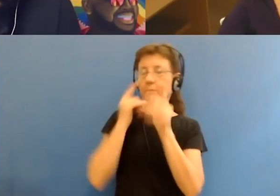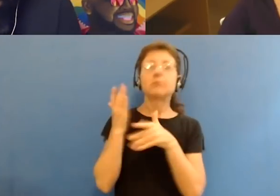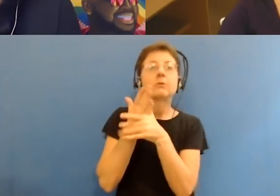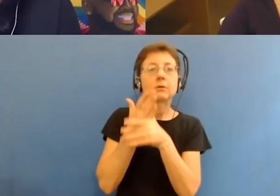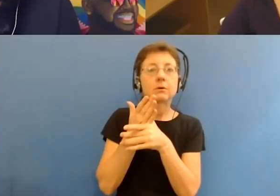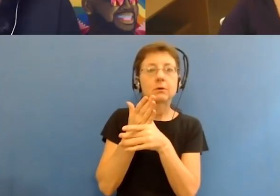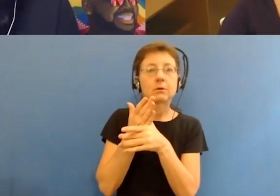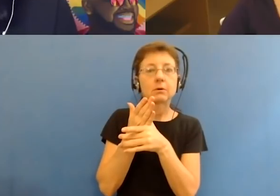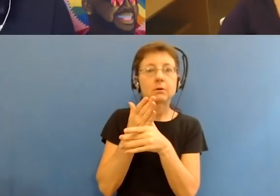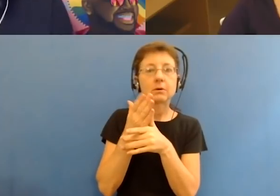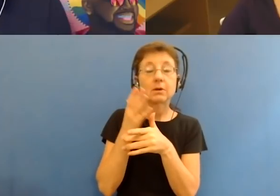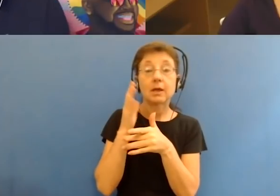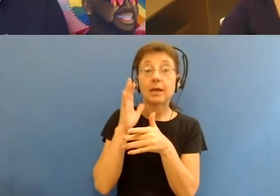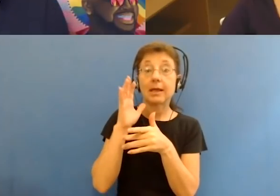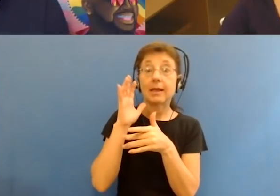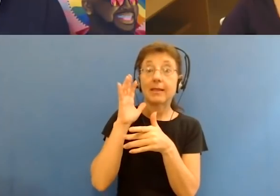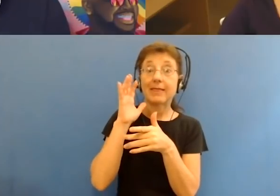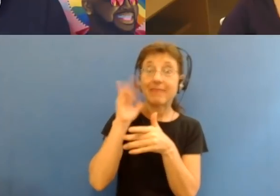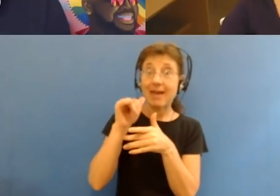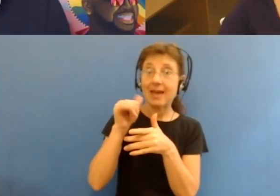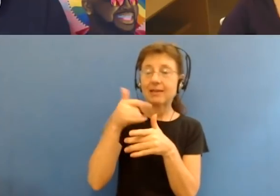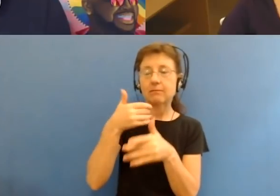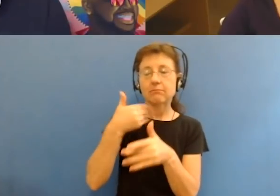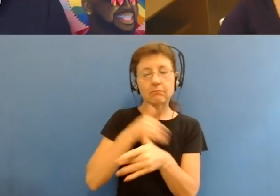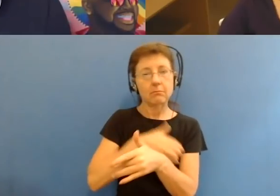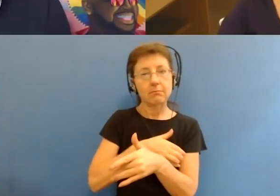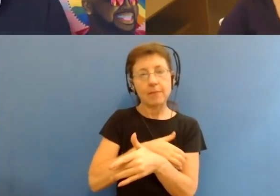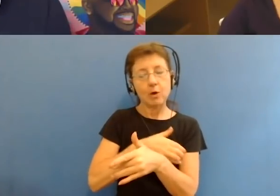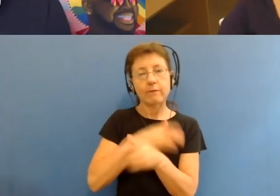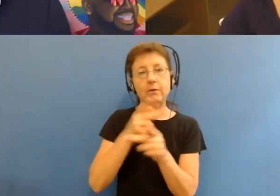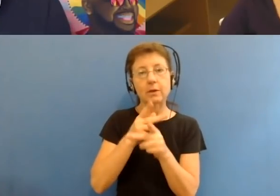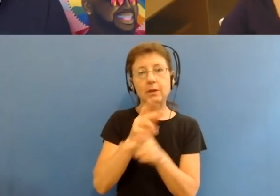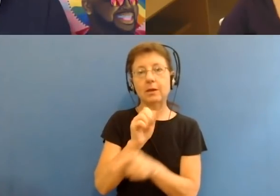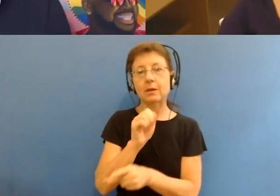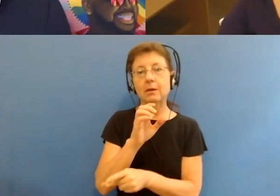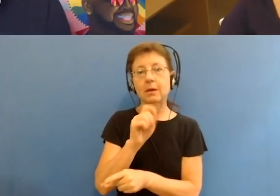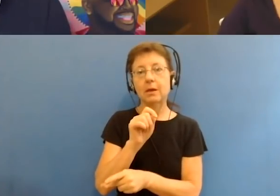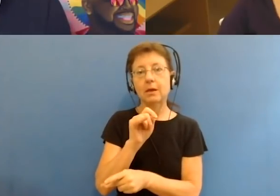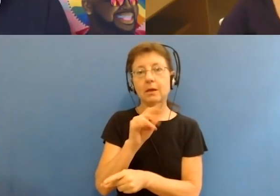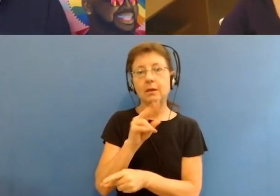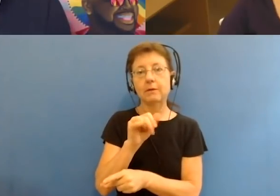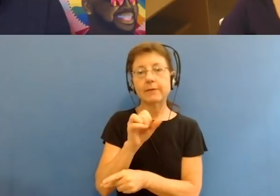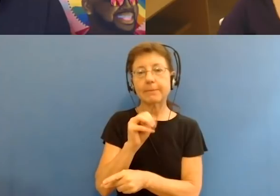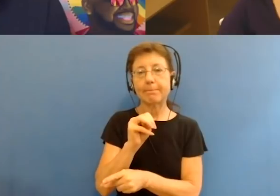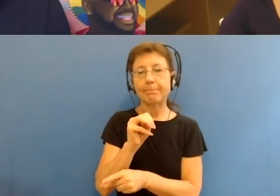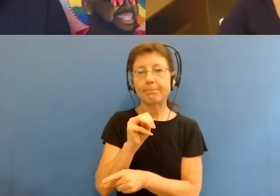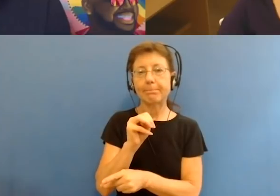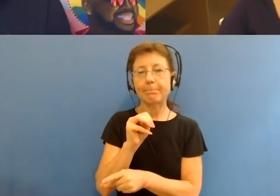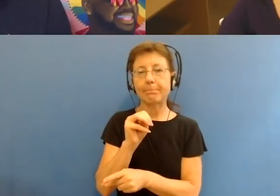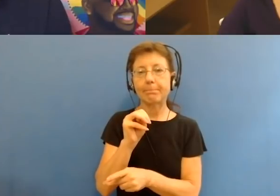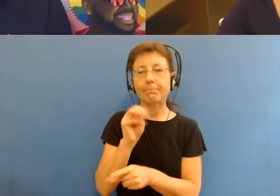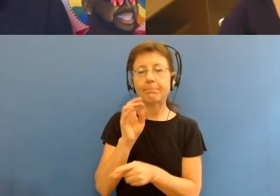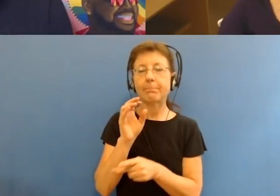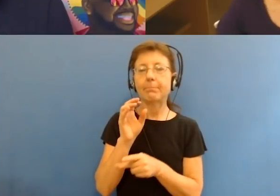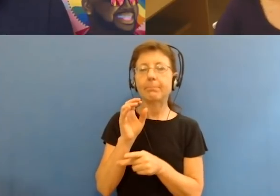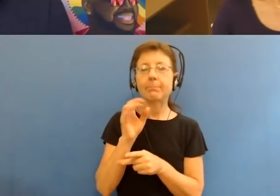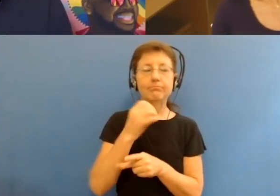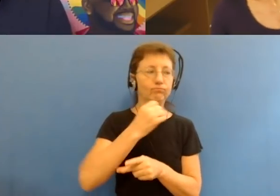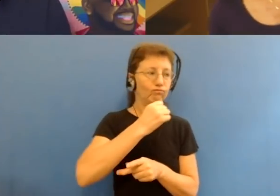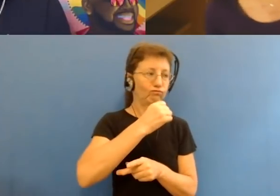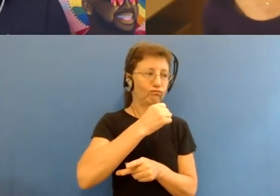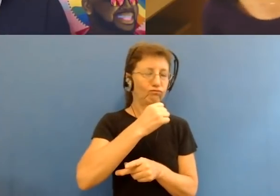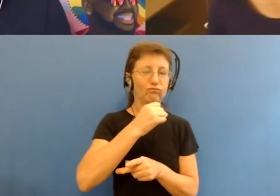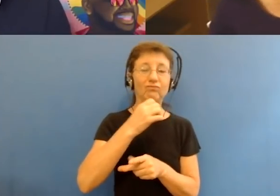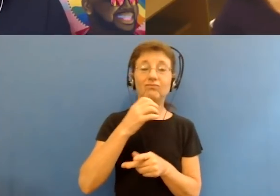powerful form of activism for us. You know, like that, just owning what I've